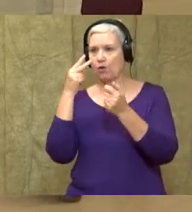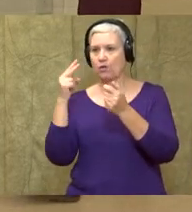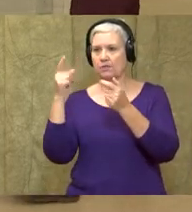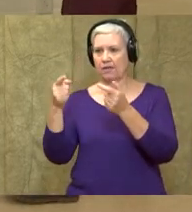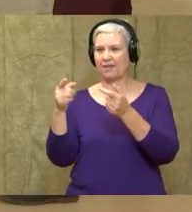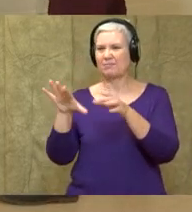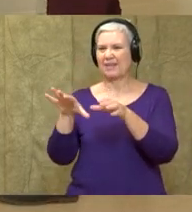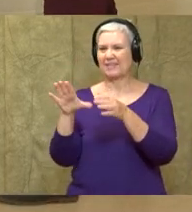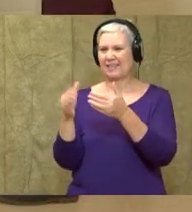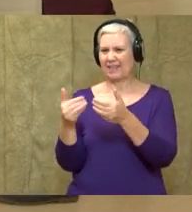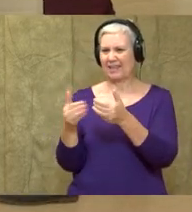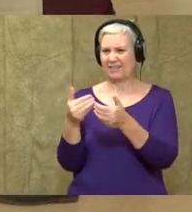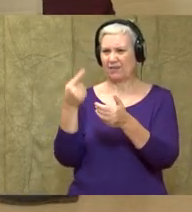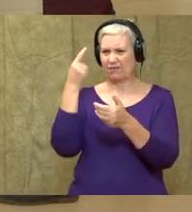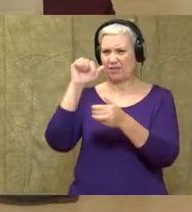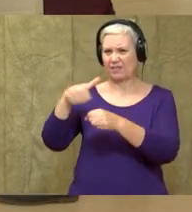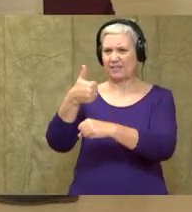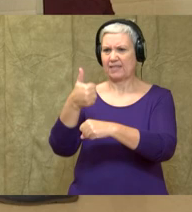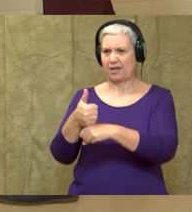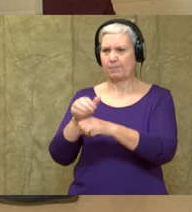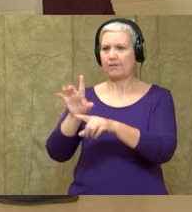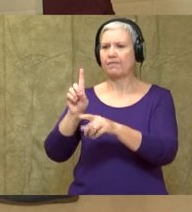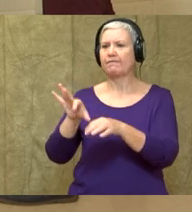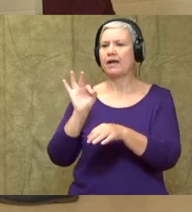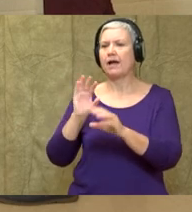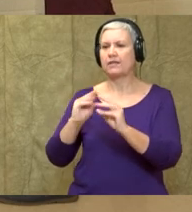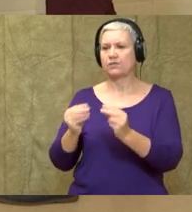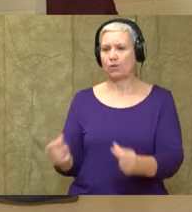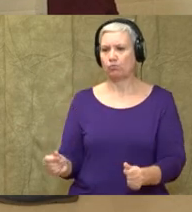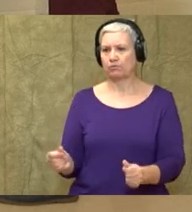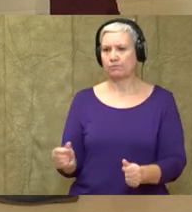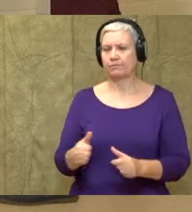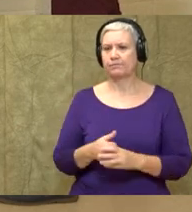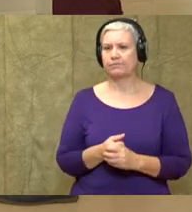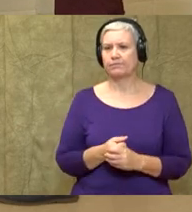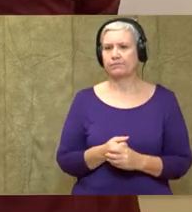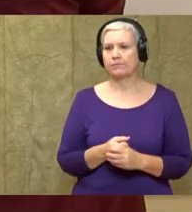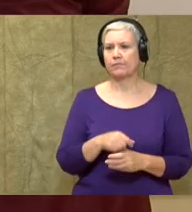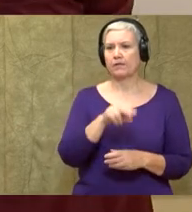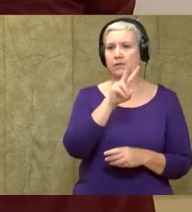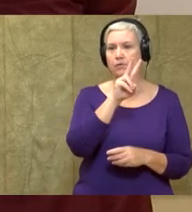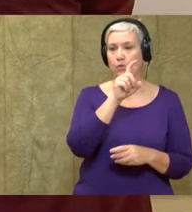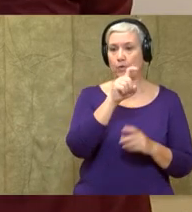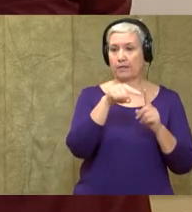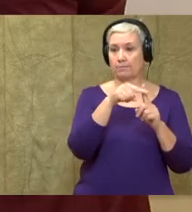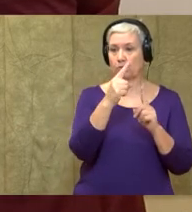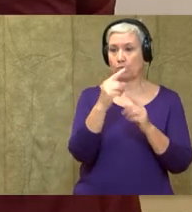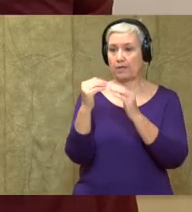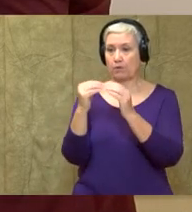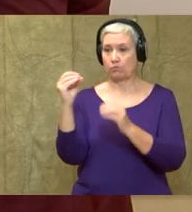more accessible, and now we can find our solutions by setting each of these parts equal to 0.